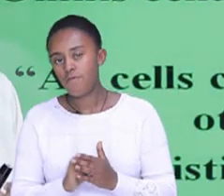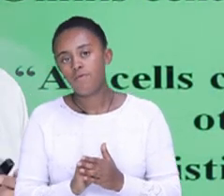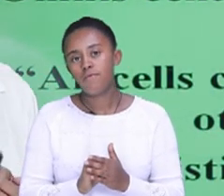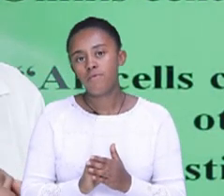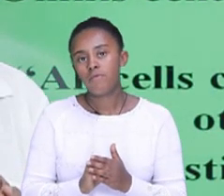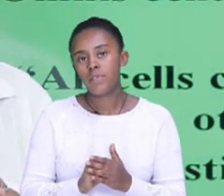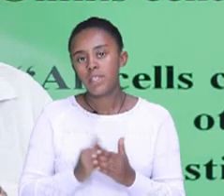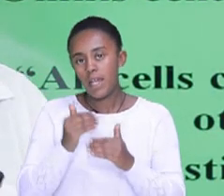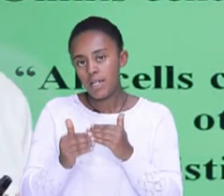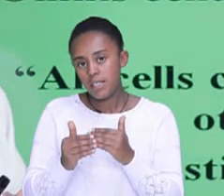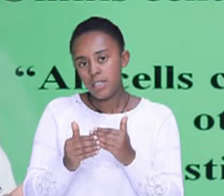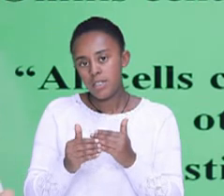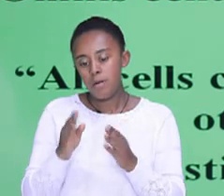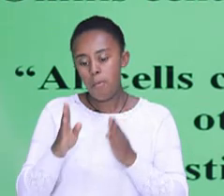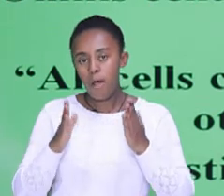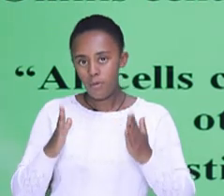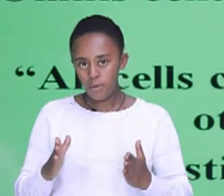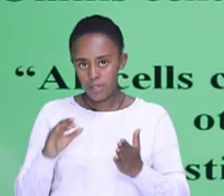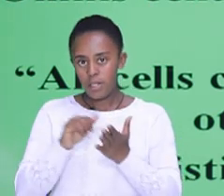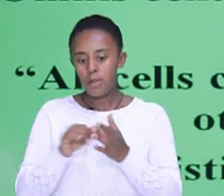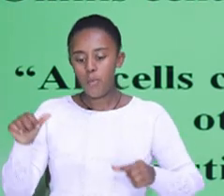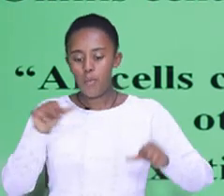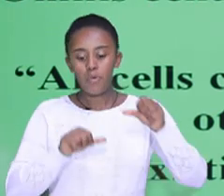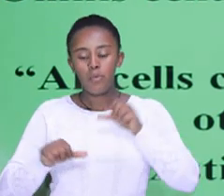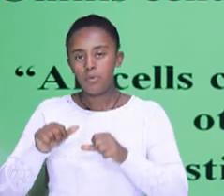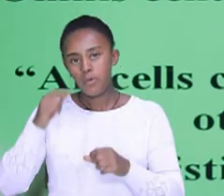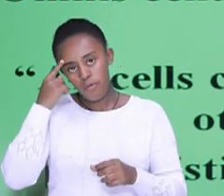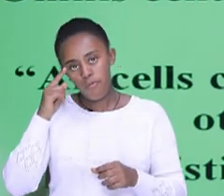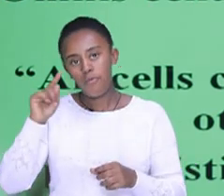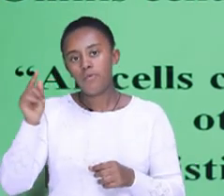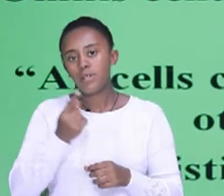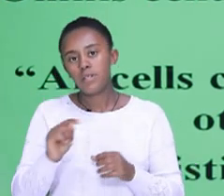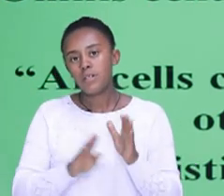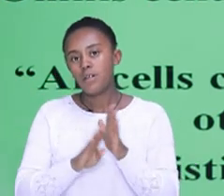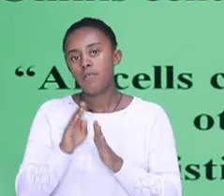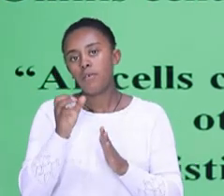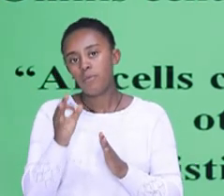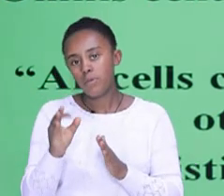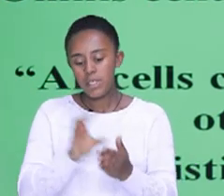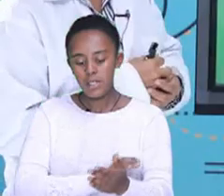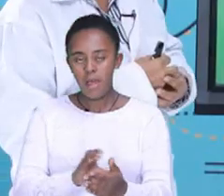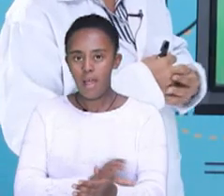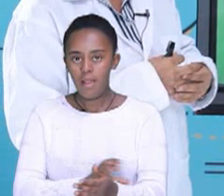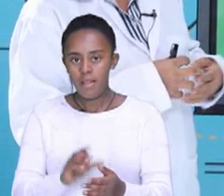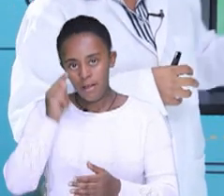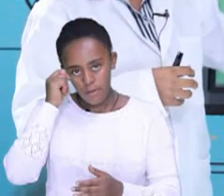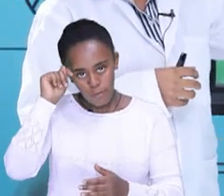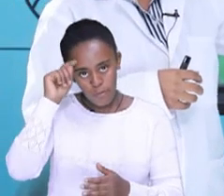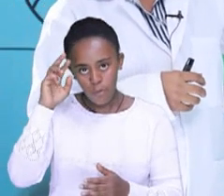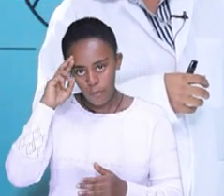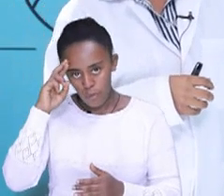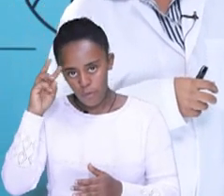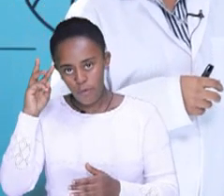the next biologist that contribute for development of cell theory was